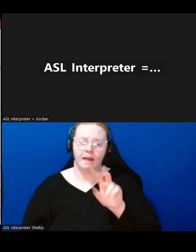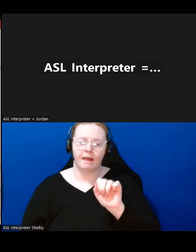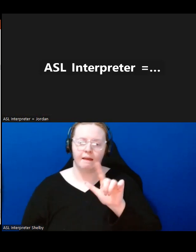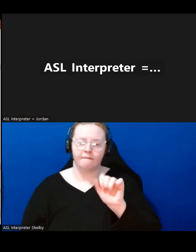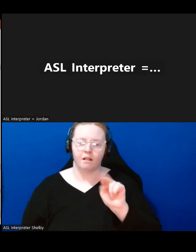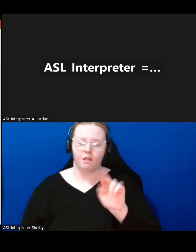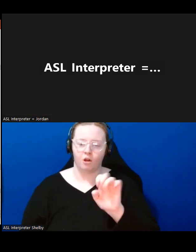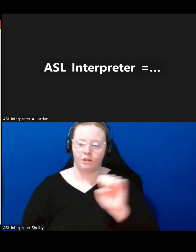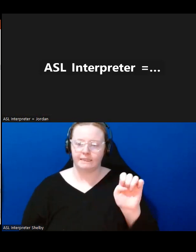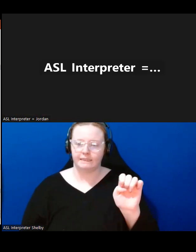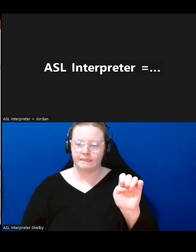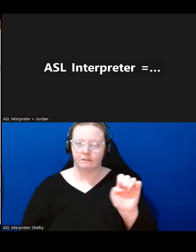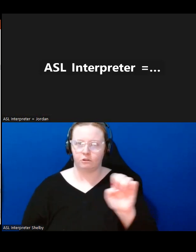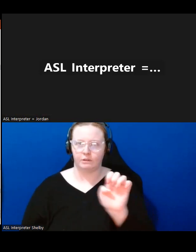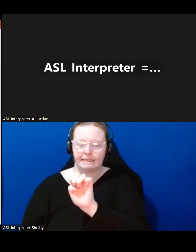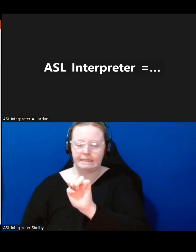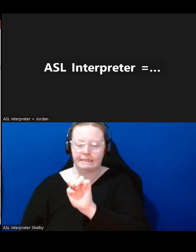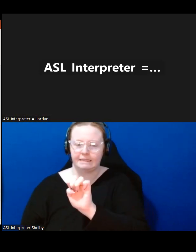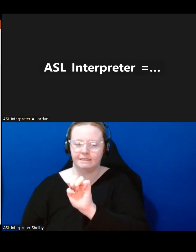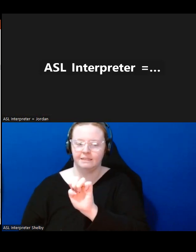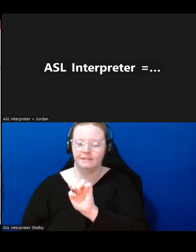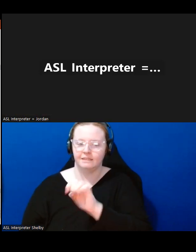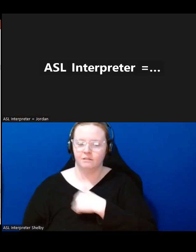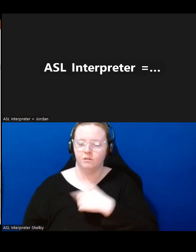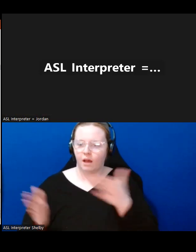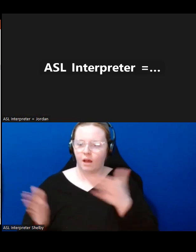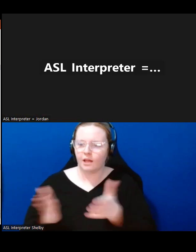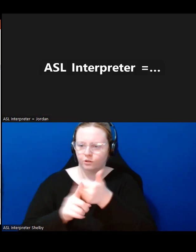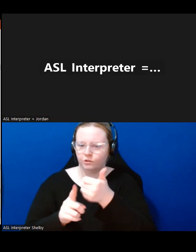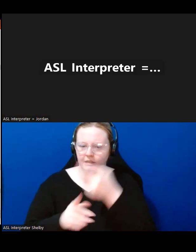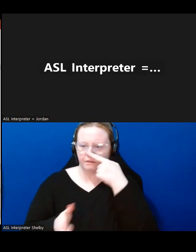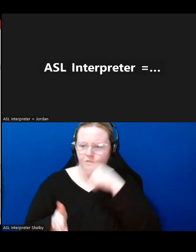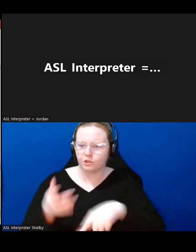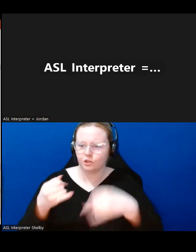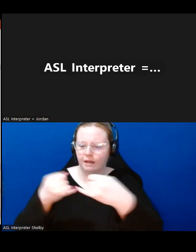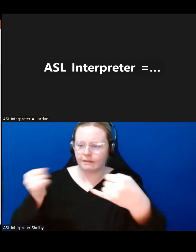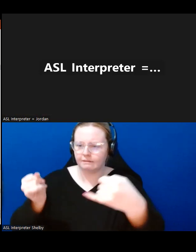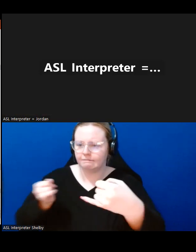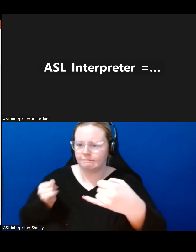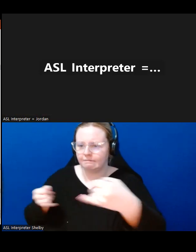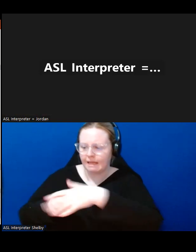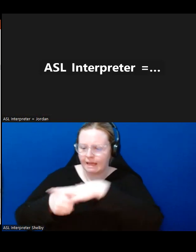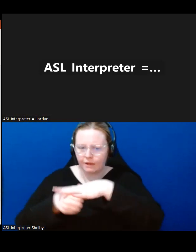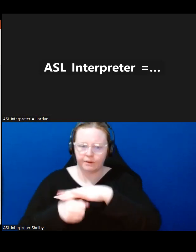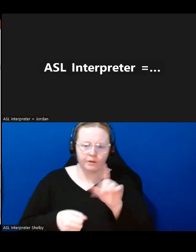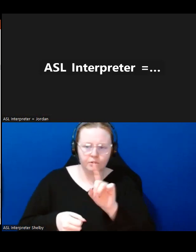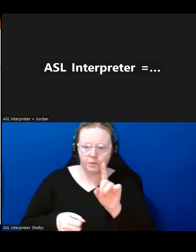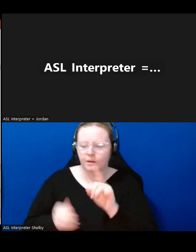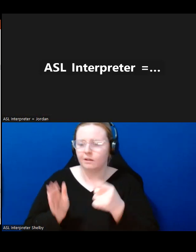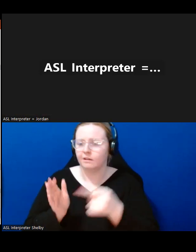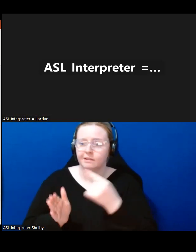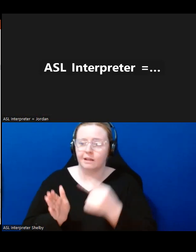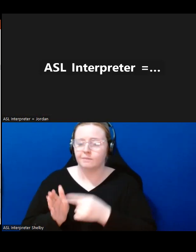often I do encourage you to look at the boundaries and the websites, because there's so many times that I end up with applications